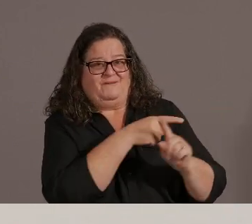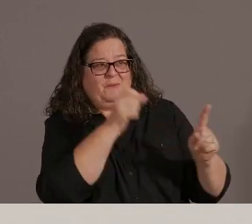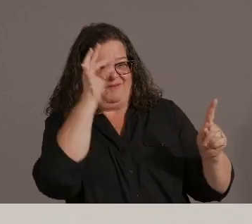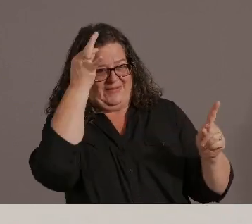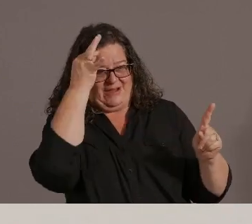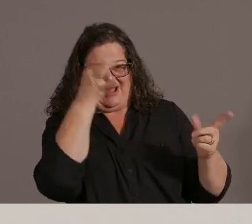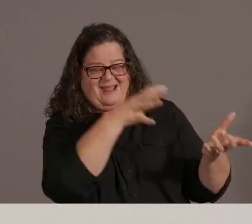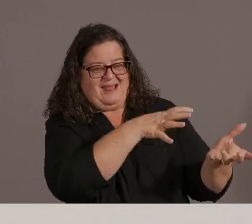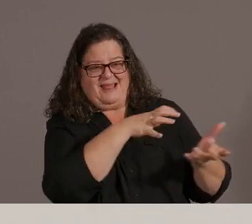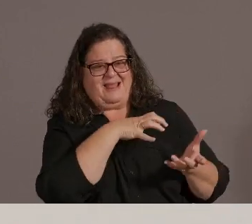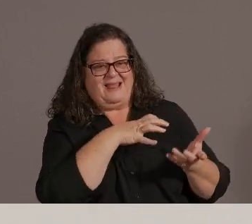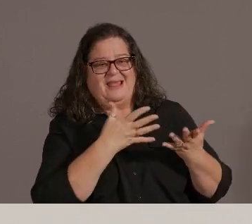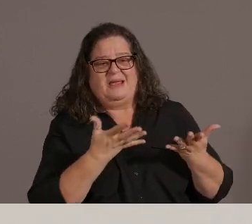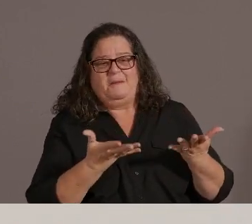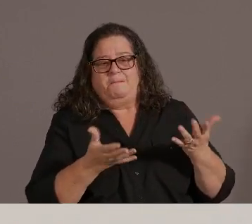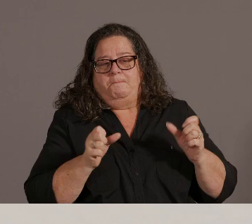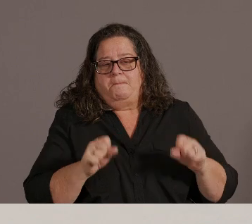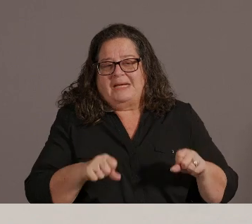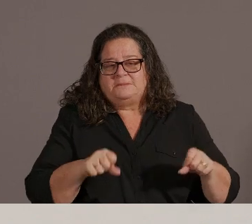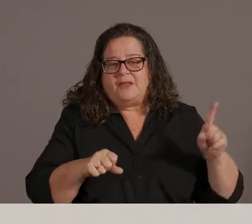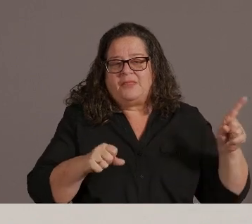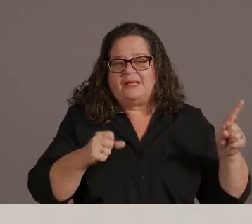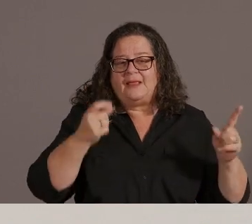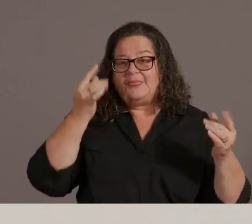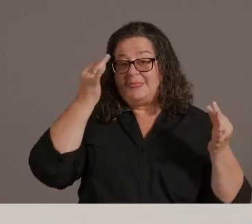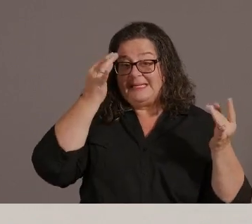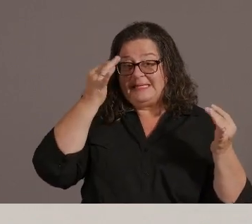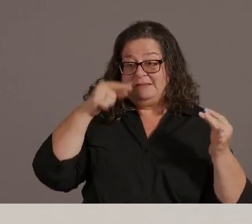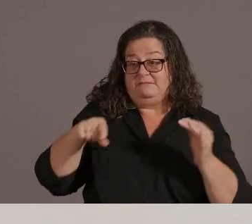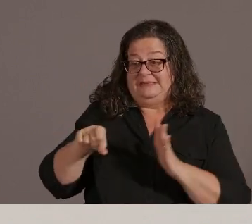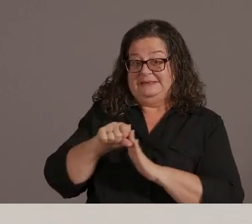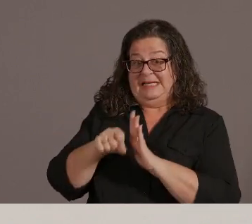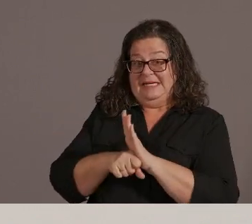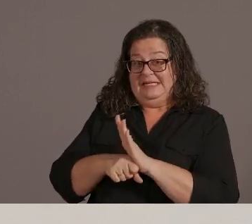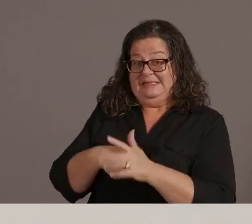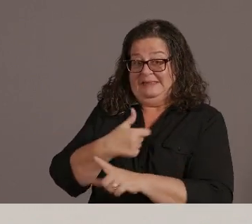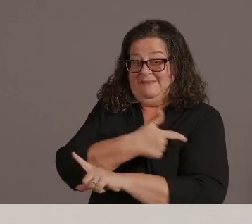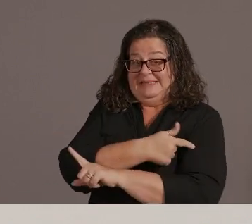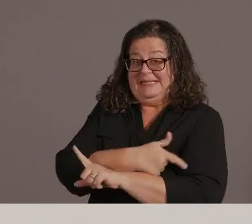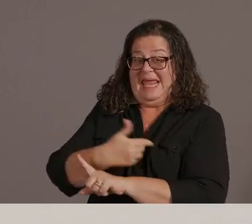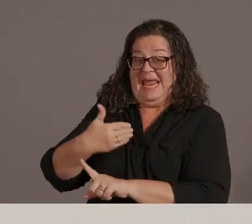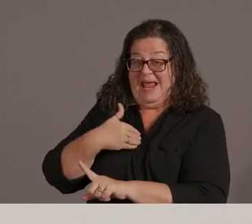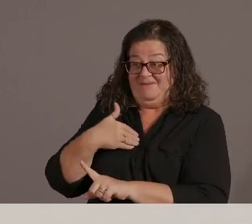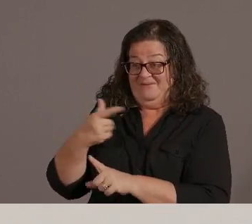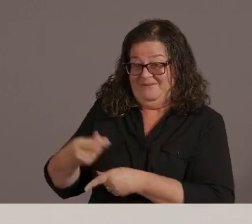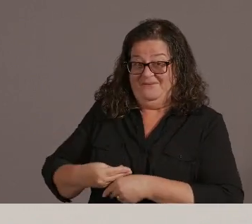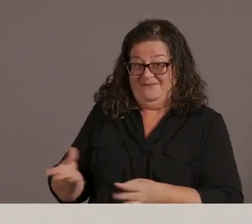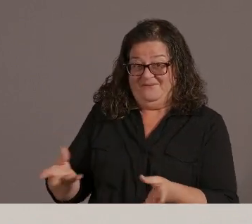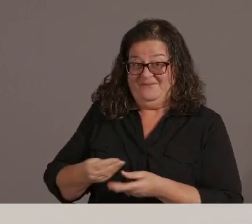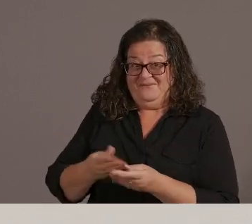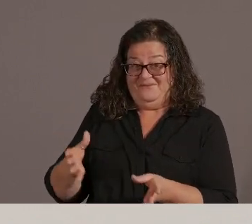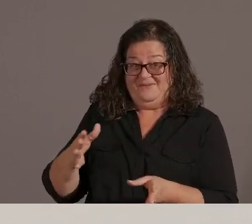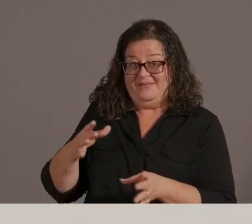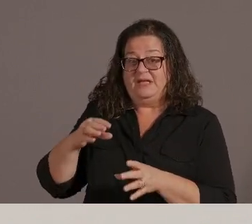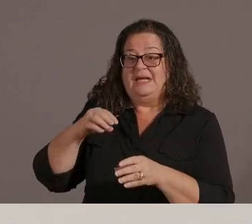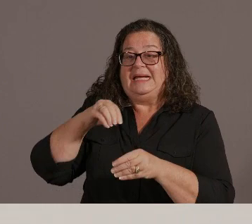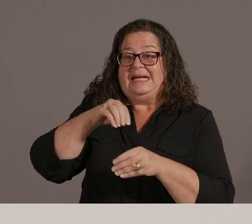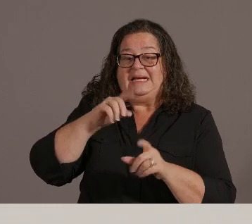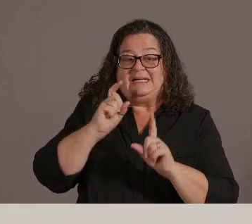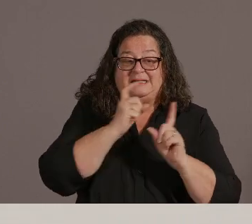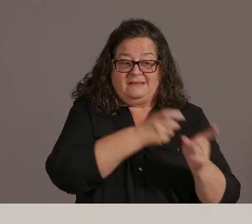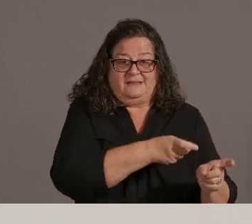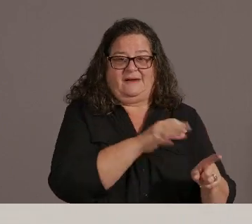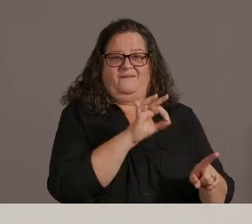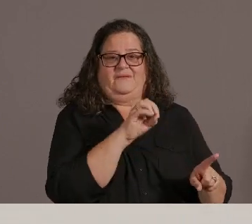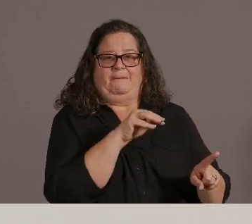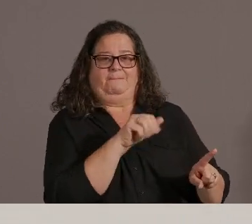the vaccinations that are coming in, or the vaccine that's coming into Arizona. So we felt a little bit more confident. It would have